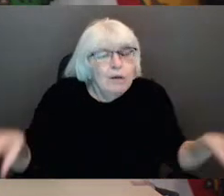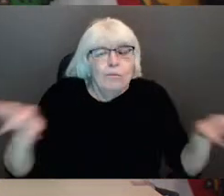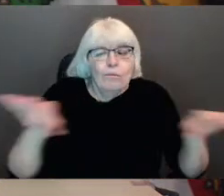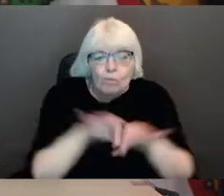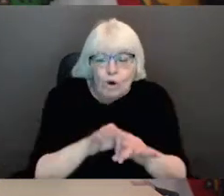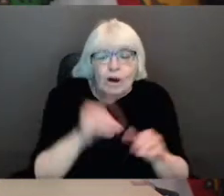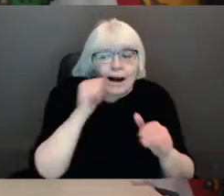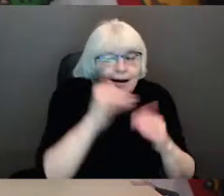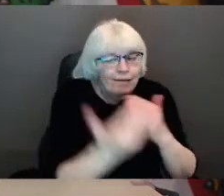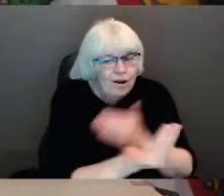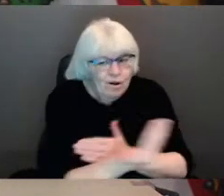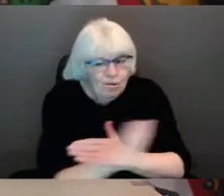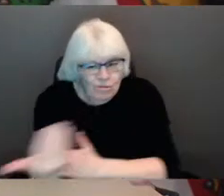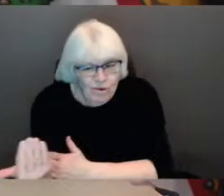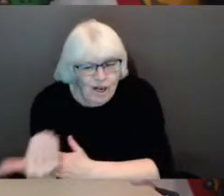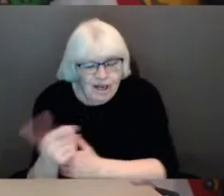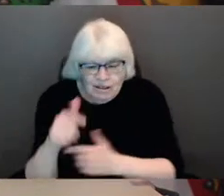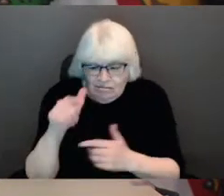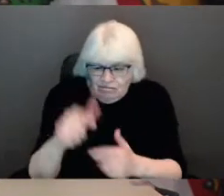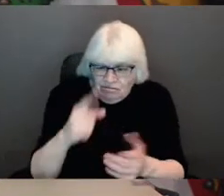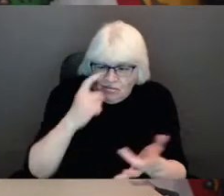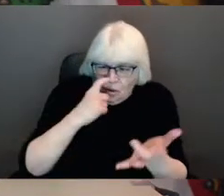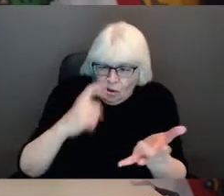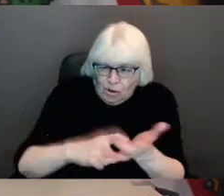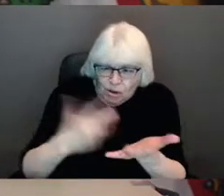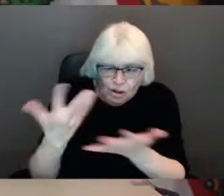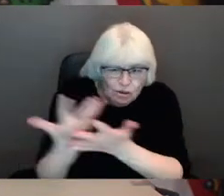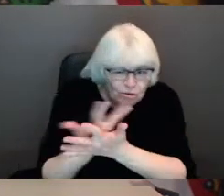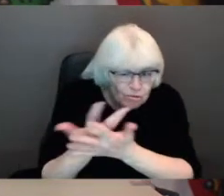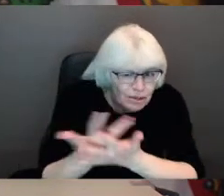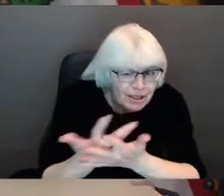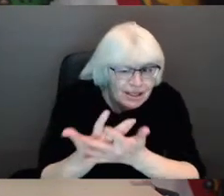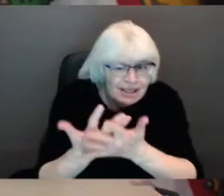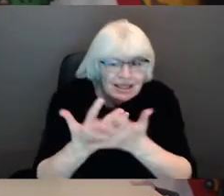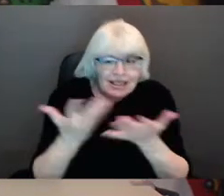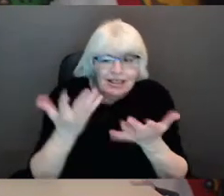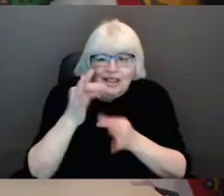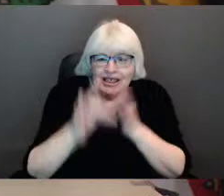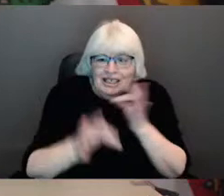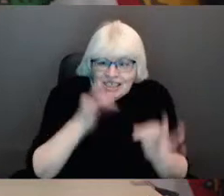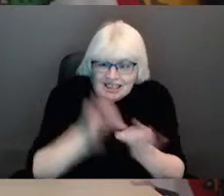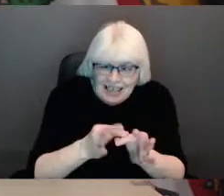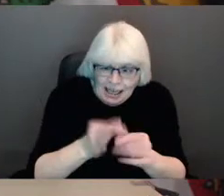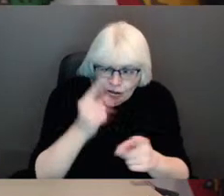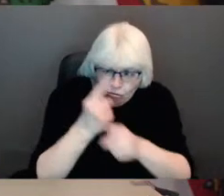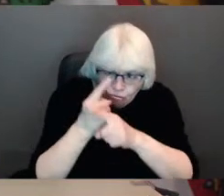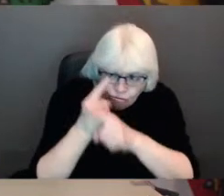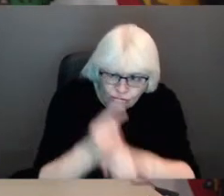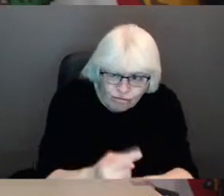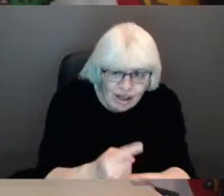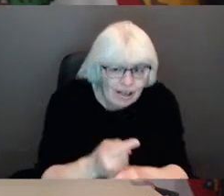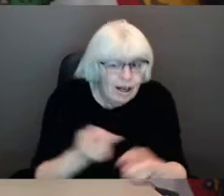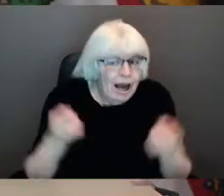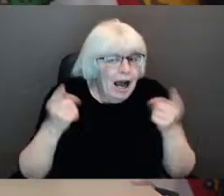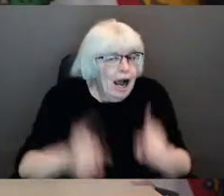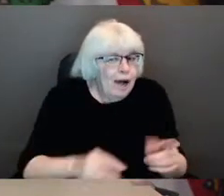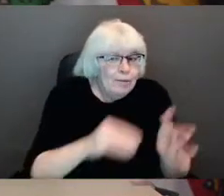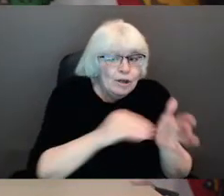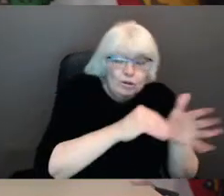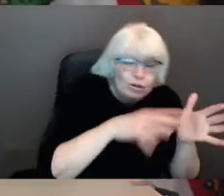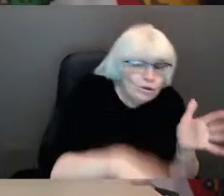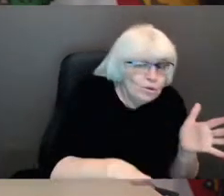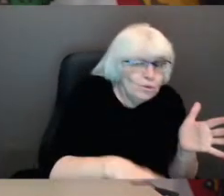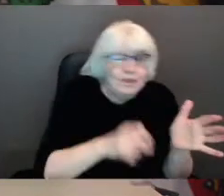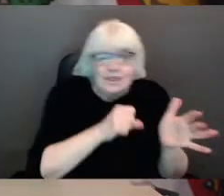regular testing occurs. If anyone, whether it's a student, a staff member, or a parent, is showing any symptoms of